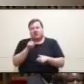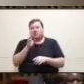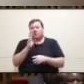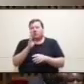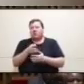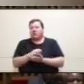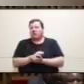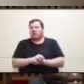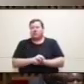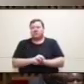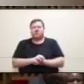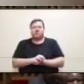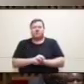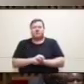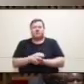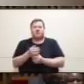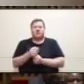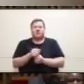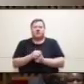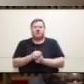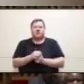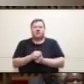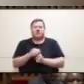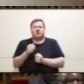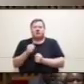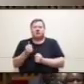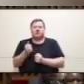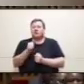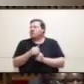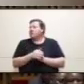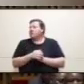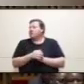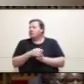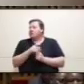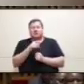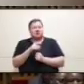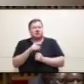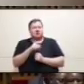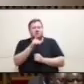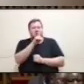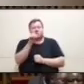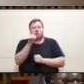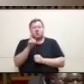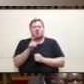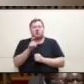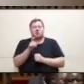The issue where the question was around whether